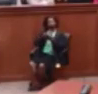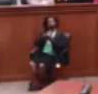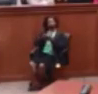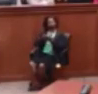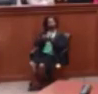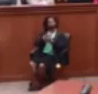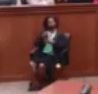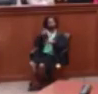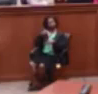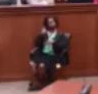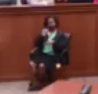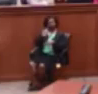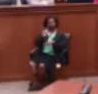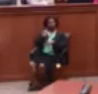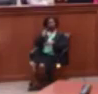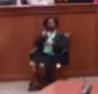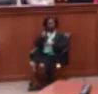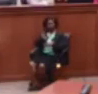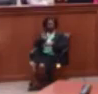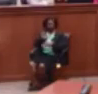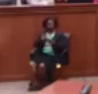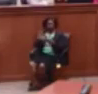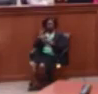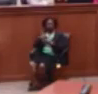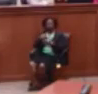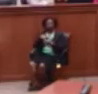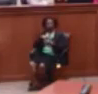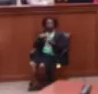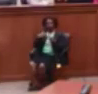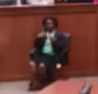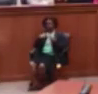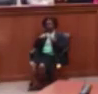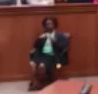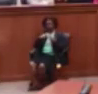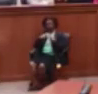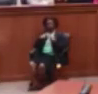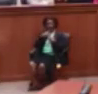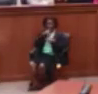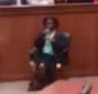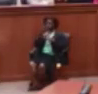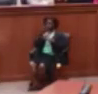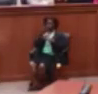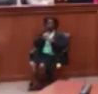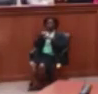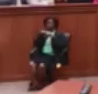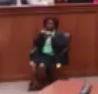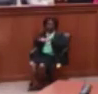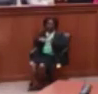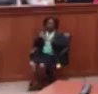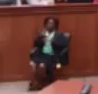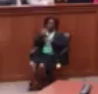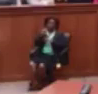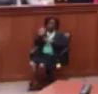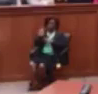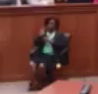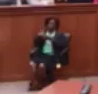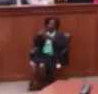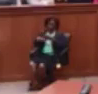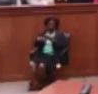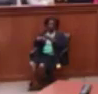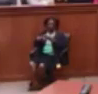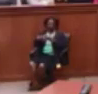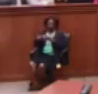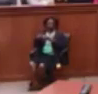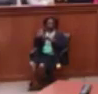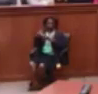and community colleges. We have had, and we're heavily invested in the CTE program. We're heavily